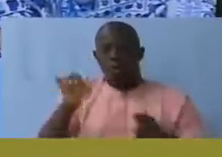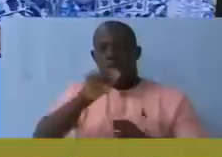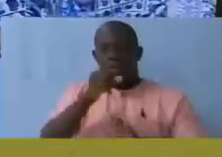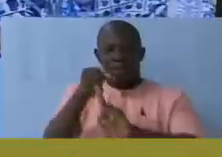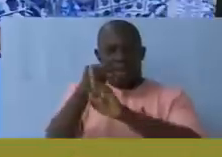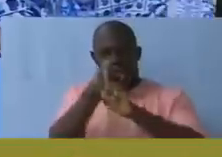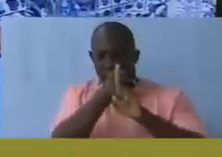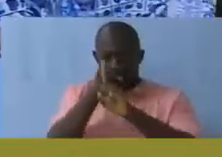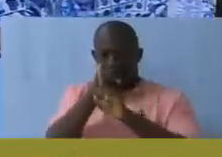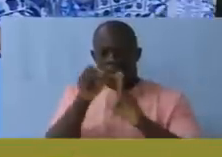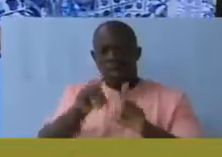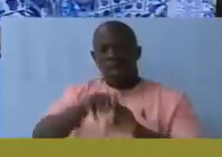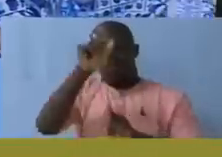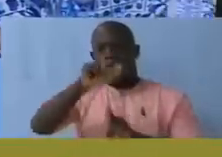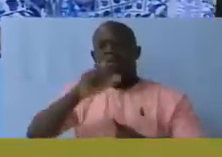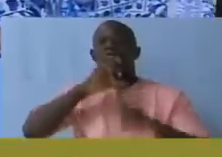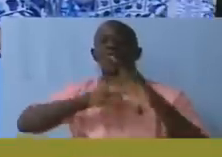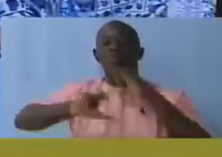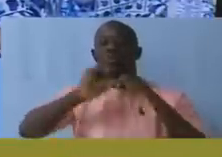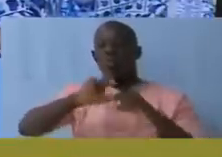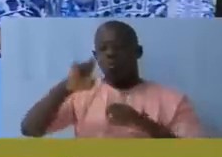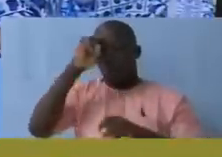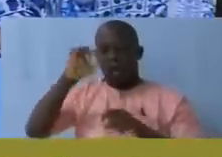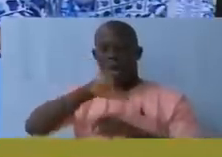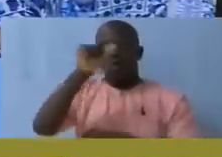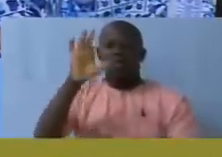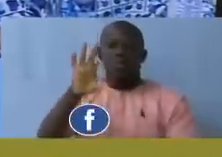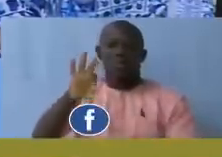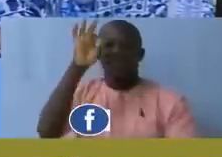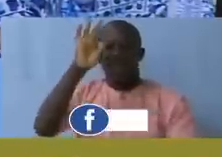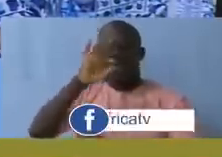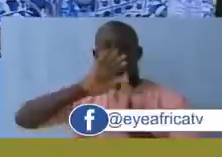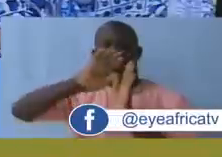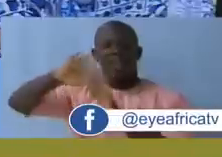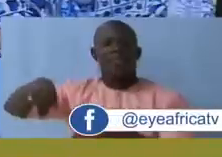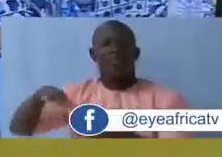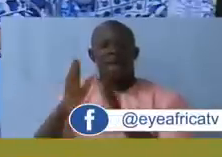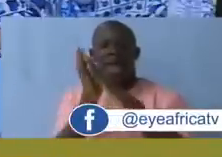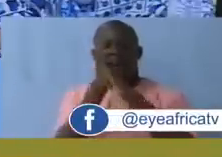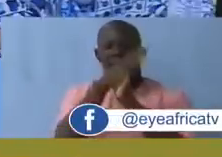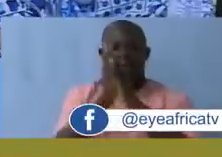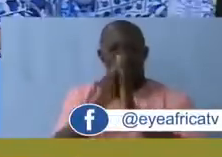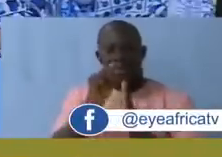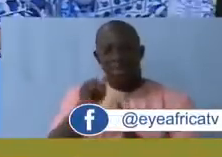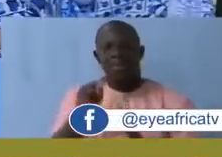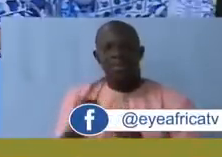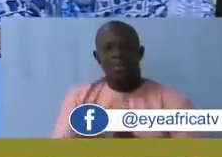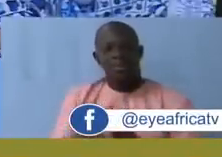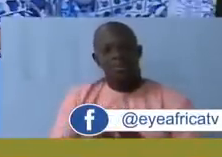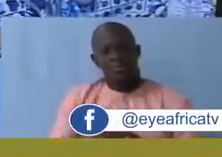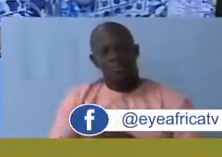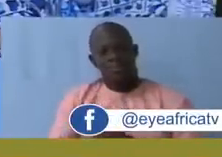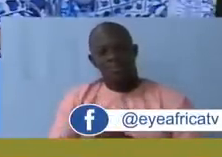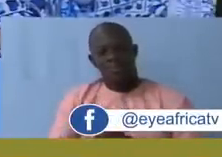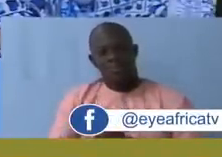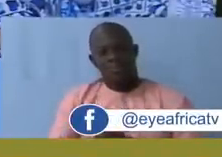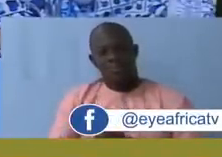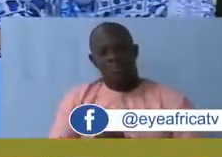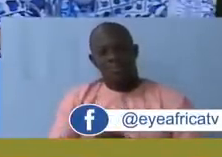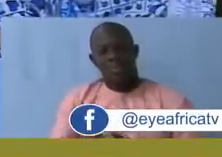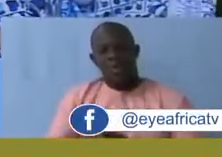profession, and then you decide to go against it, not willingly